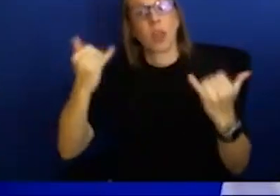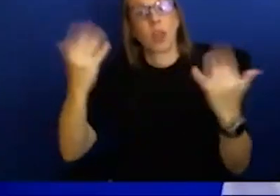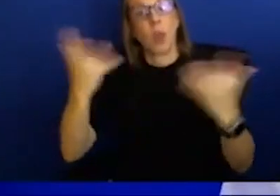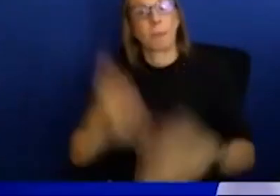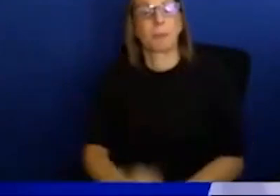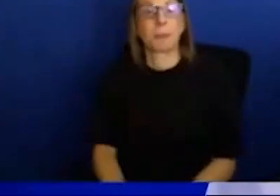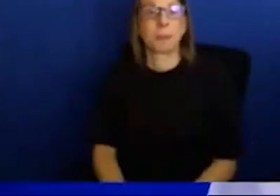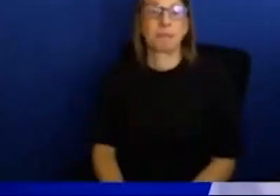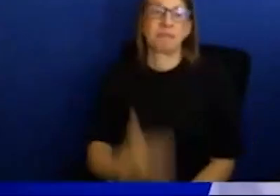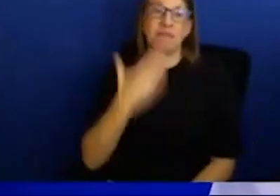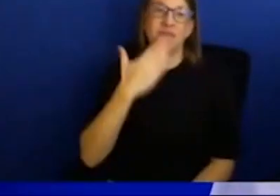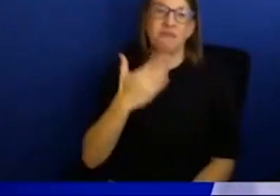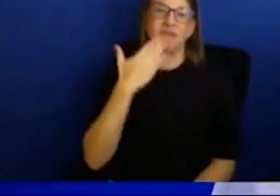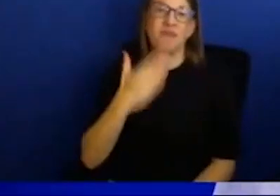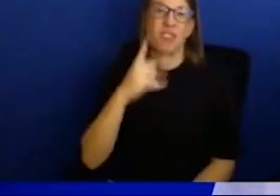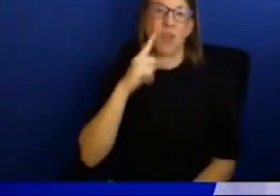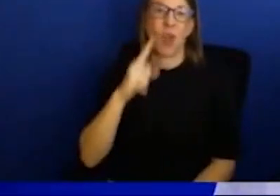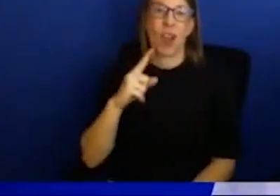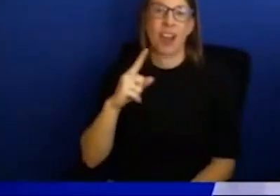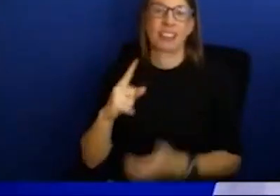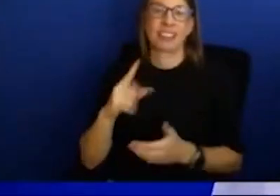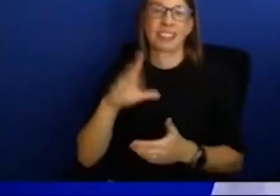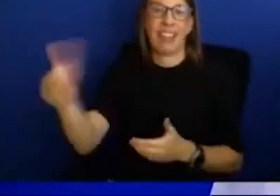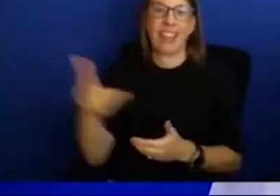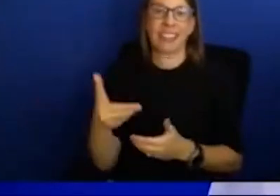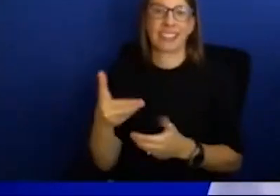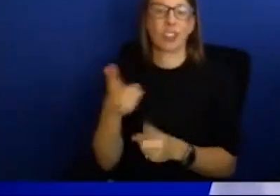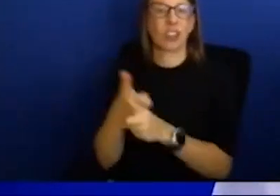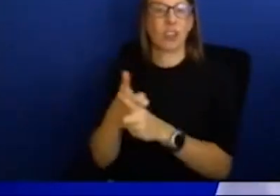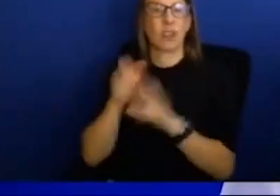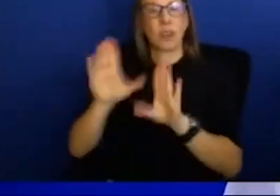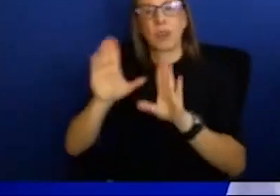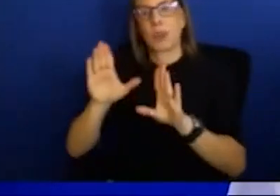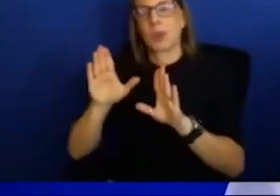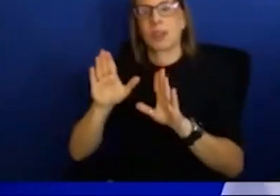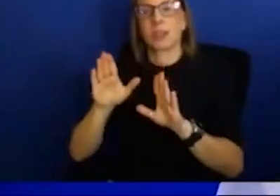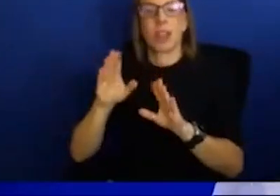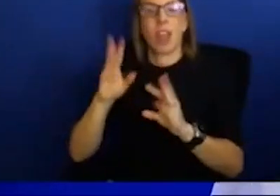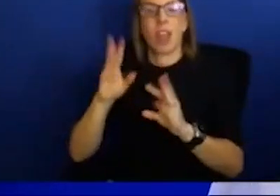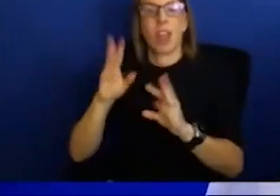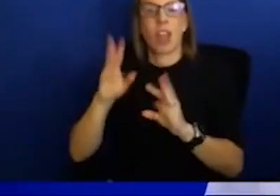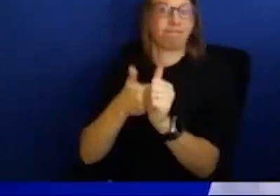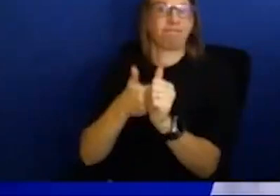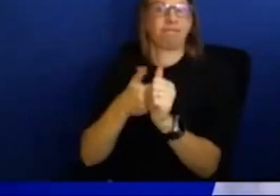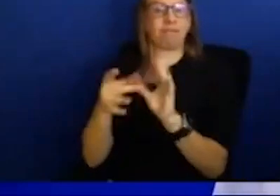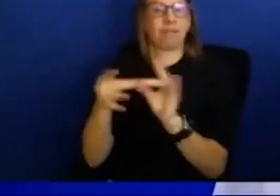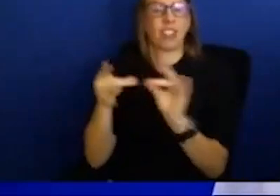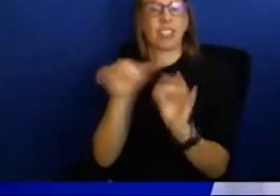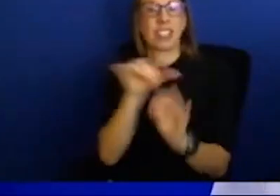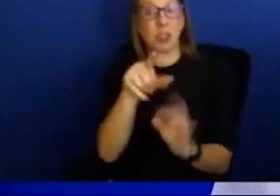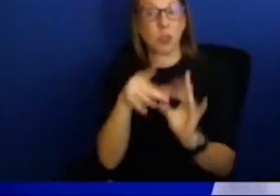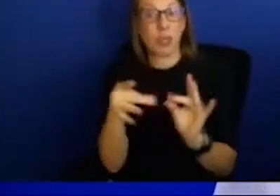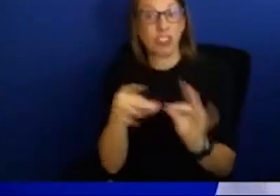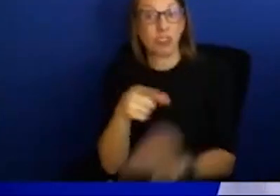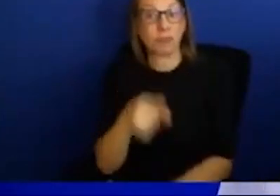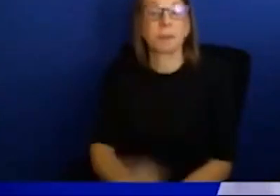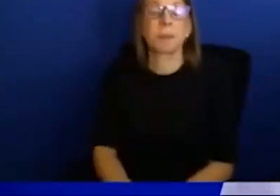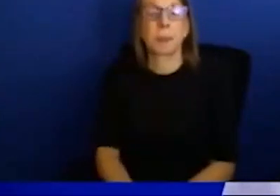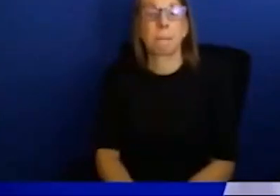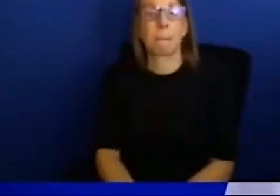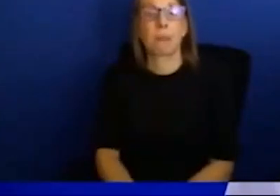for the guest for being here. She had such thoughtful and eloquent messages. I think spoke very well, just like you said. Just really made it